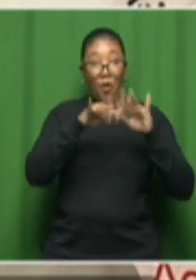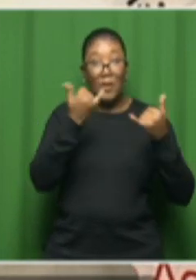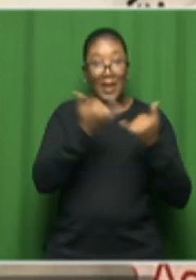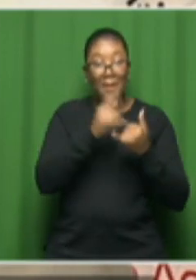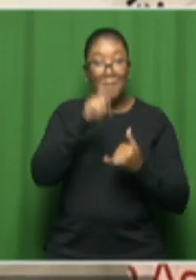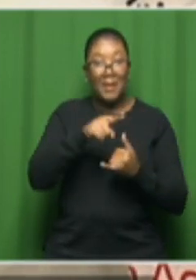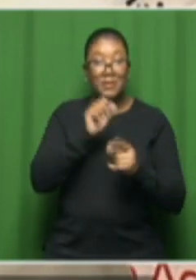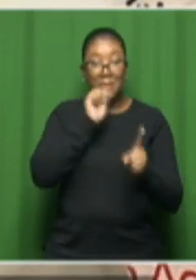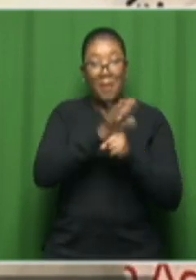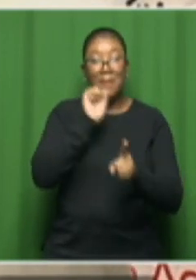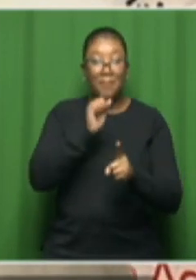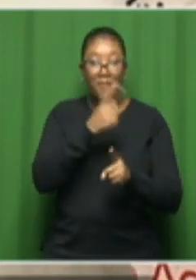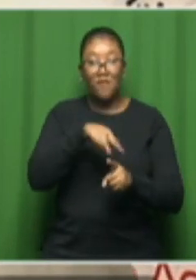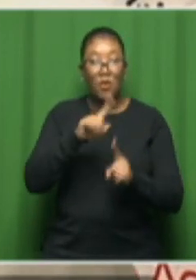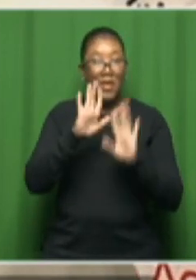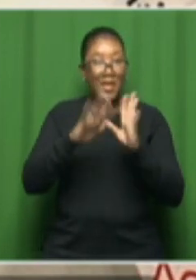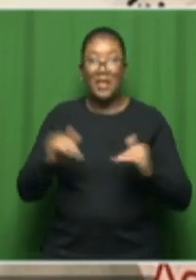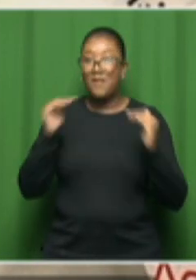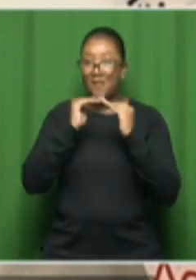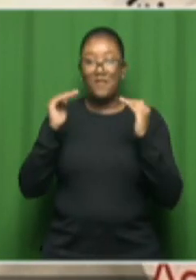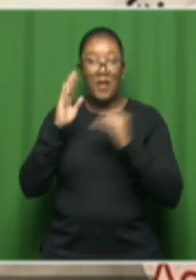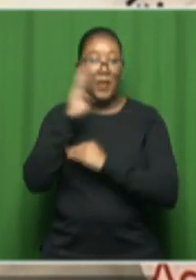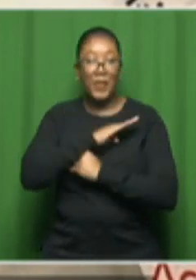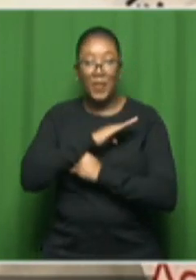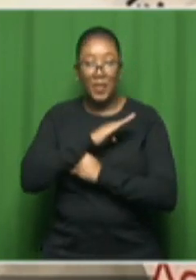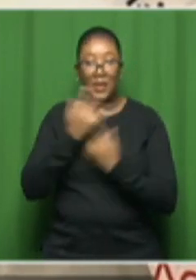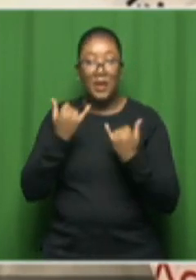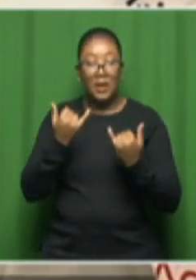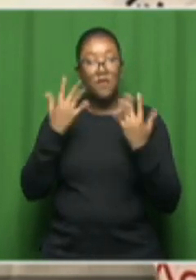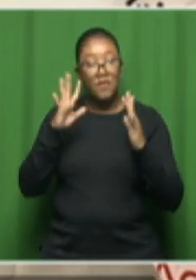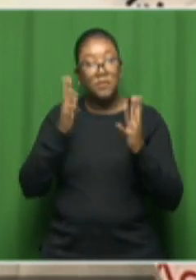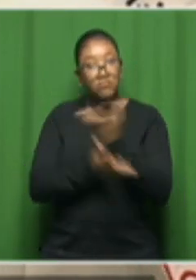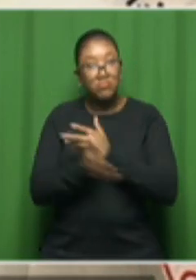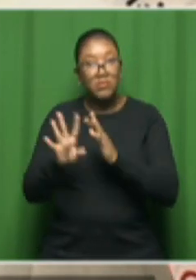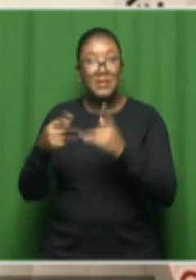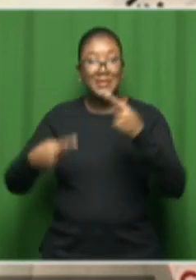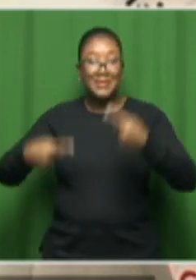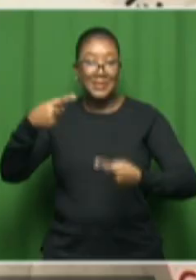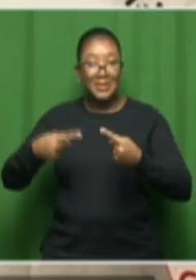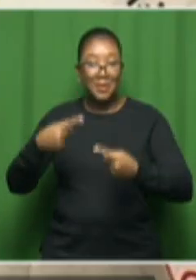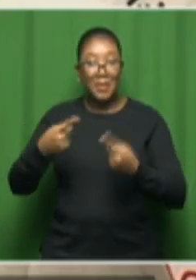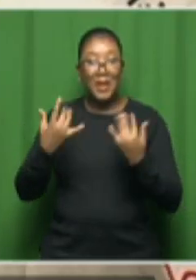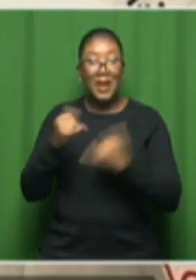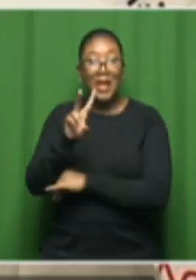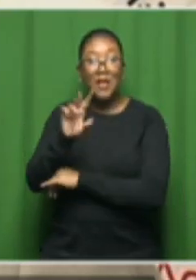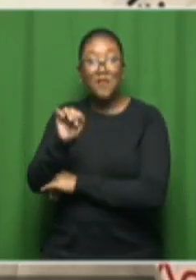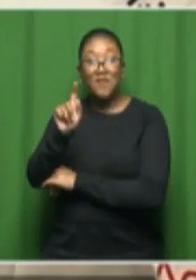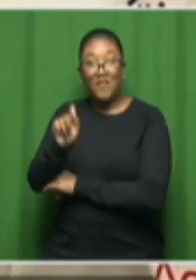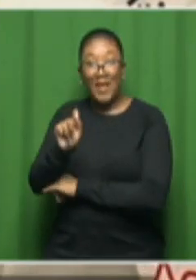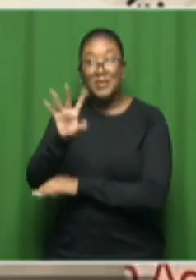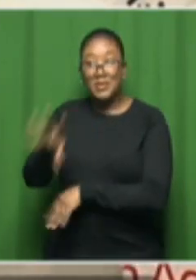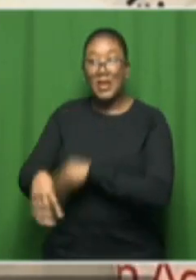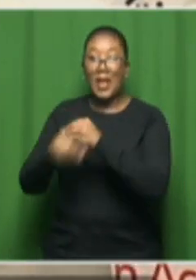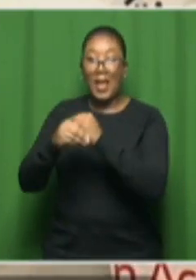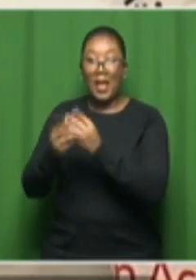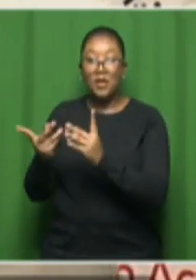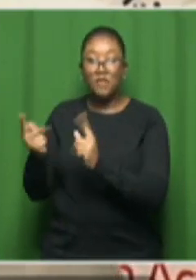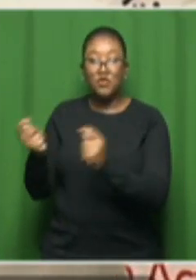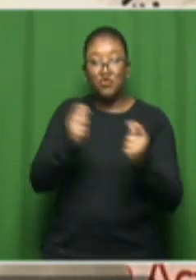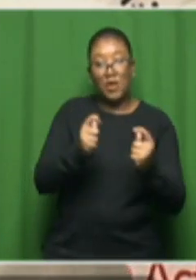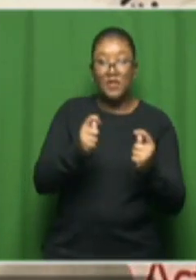we feel is very, very unfair. There is still a debate at the moment whether that cost should actually be transferred to the